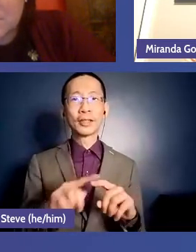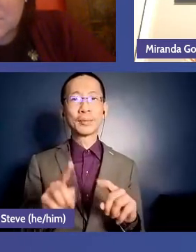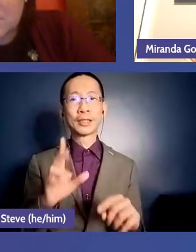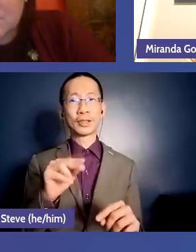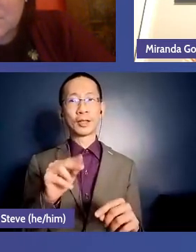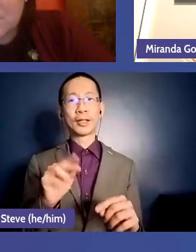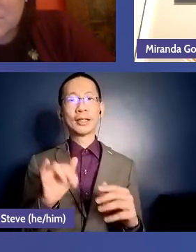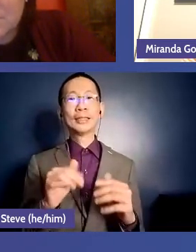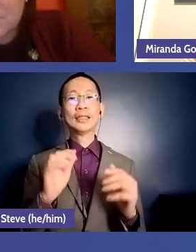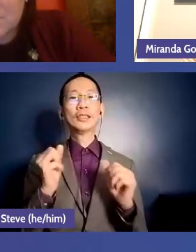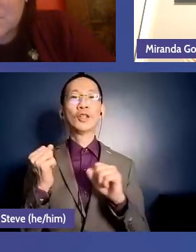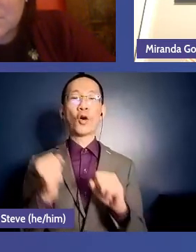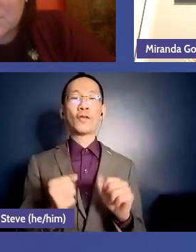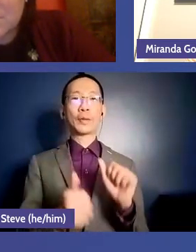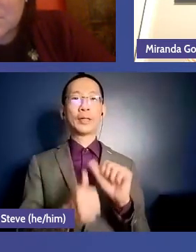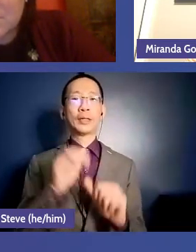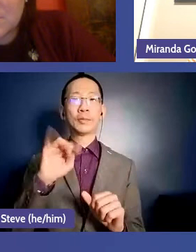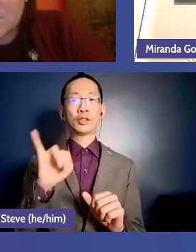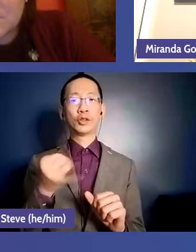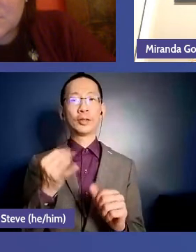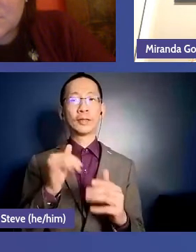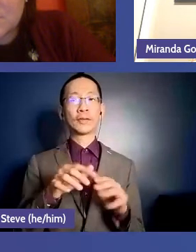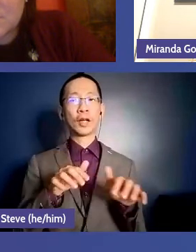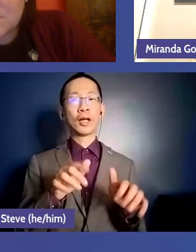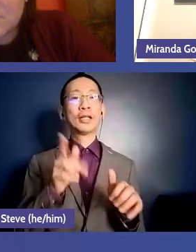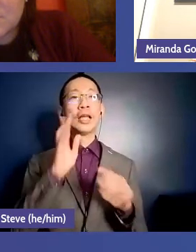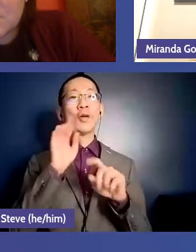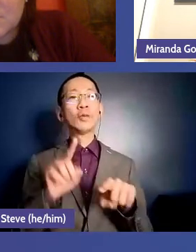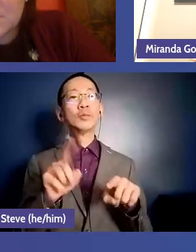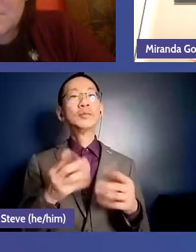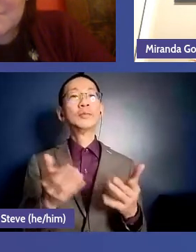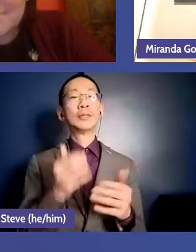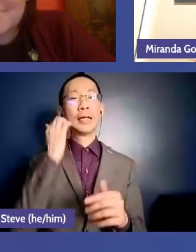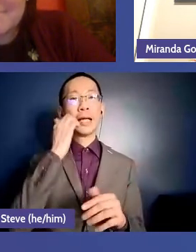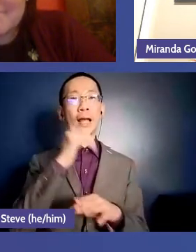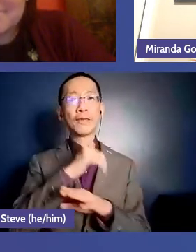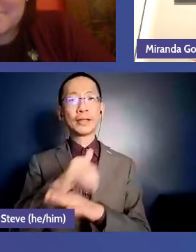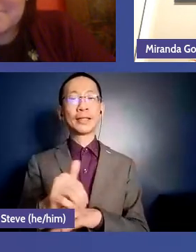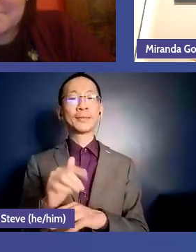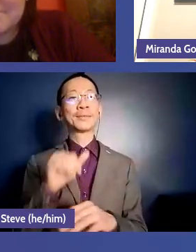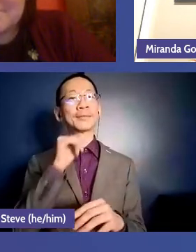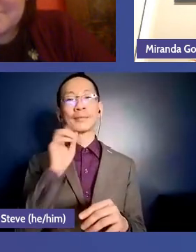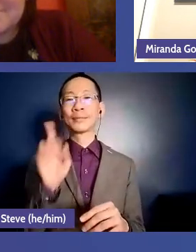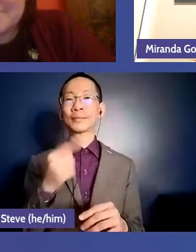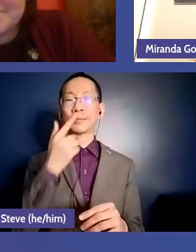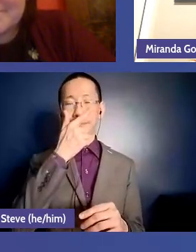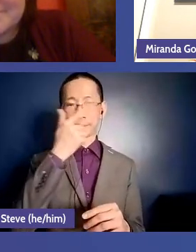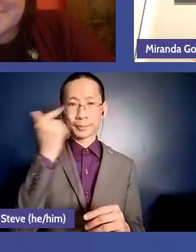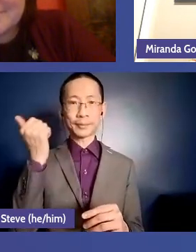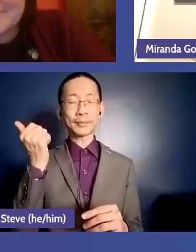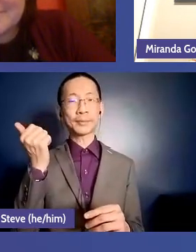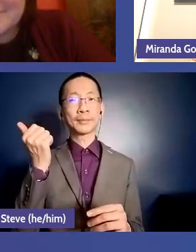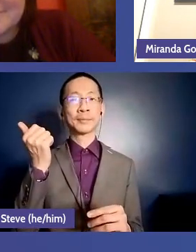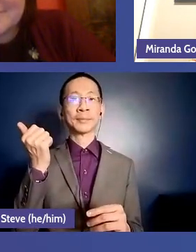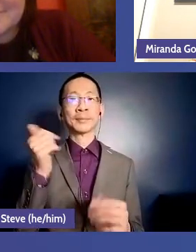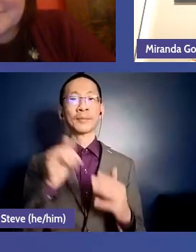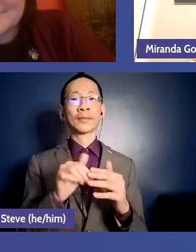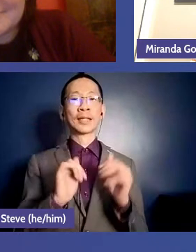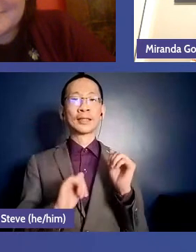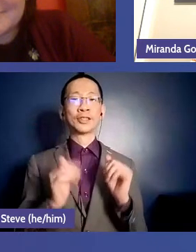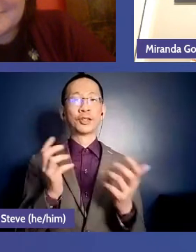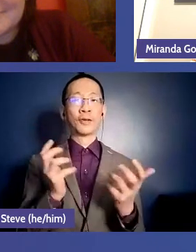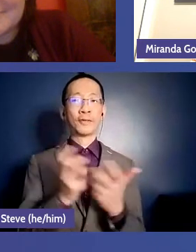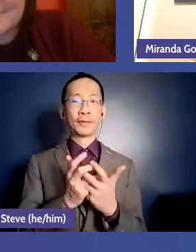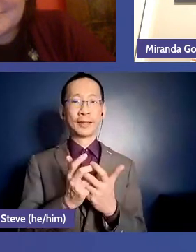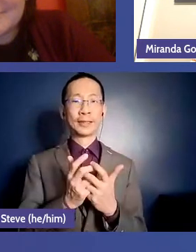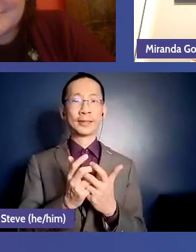the overwhelming majority of the audience and they're gonna be here every night. And it's not just because the show fits